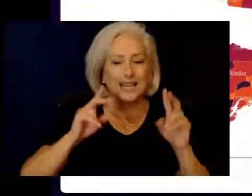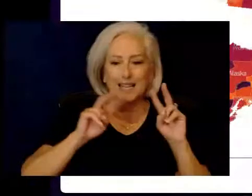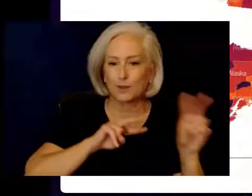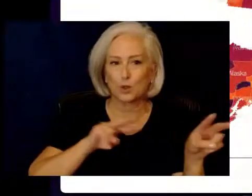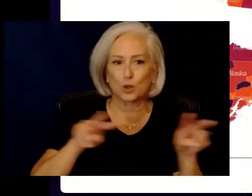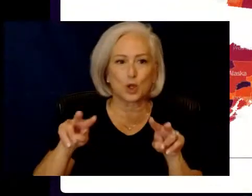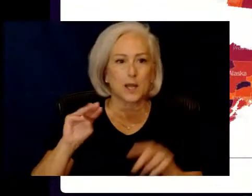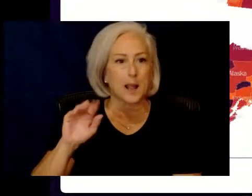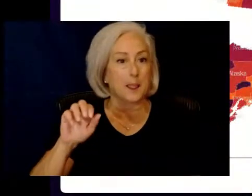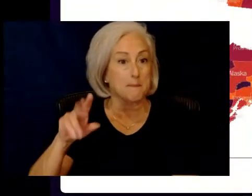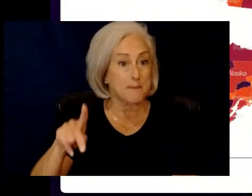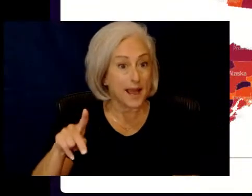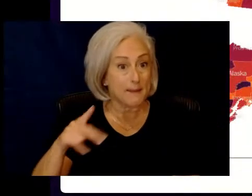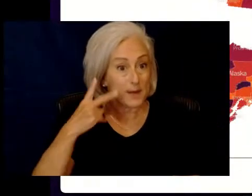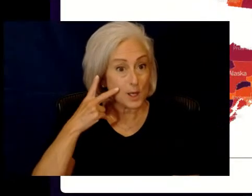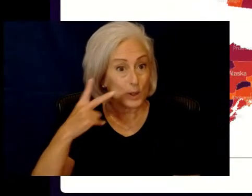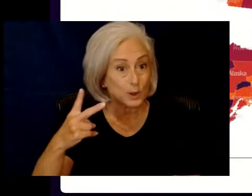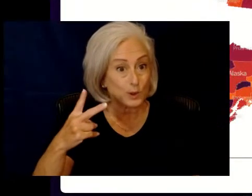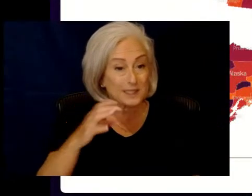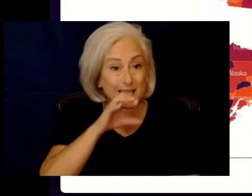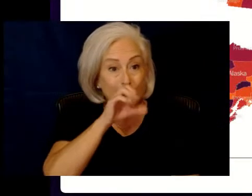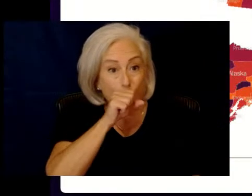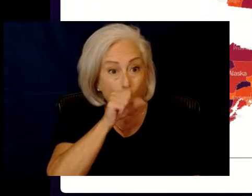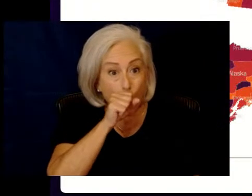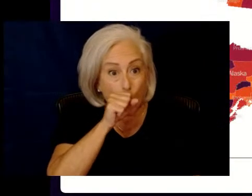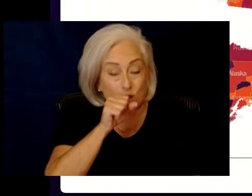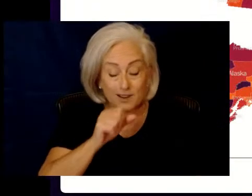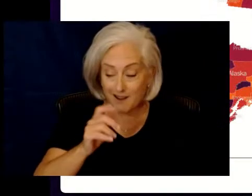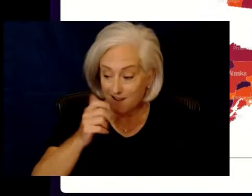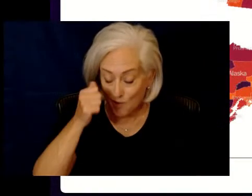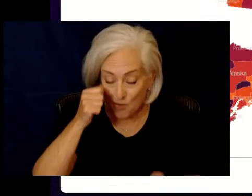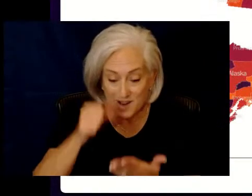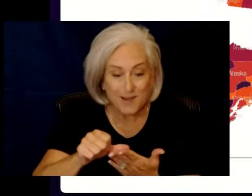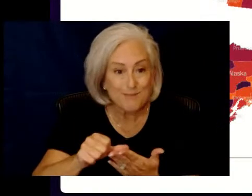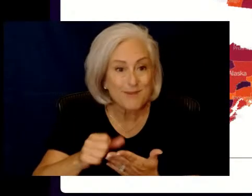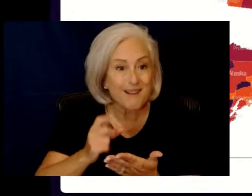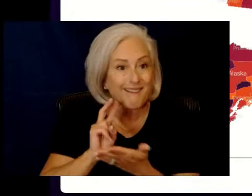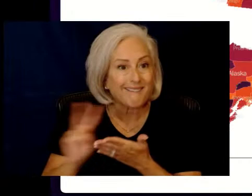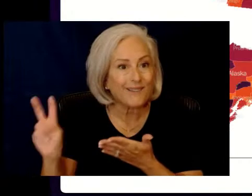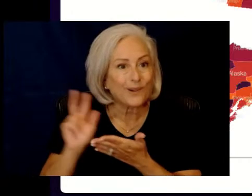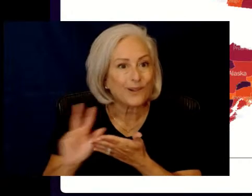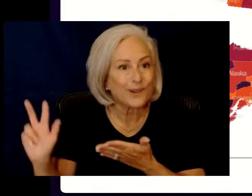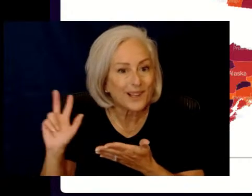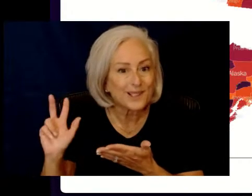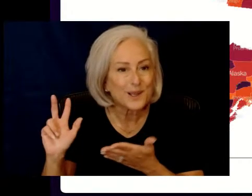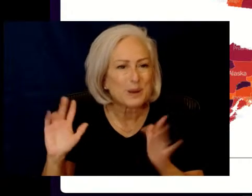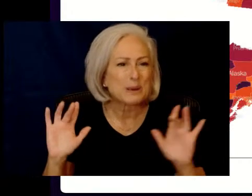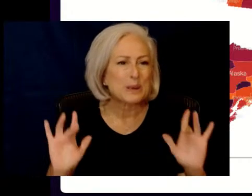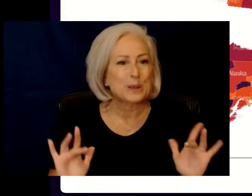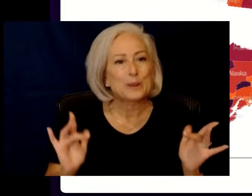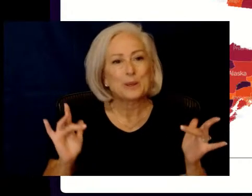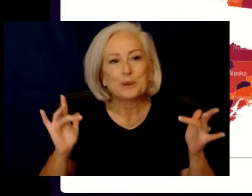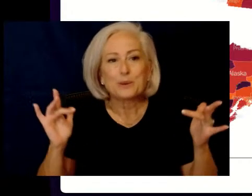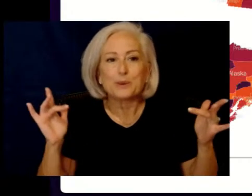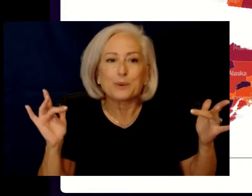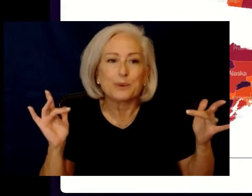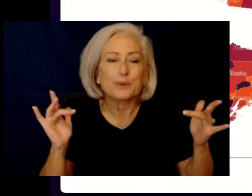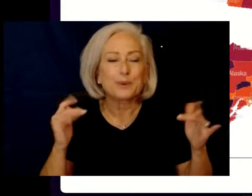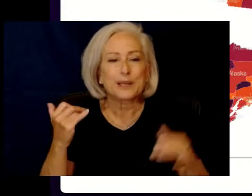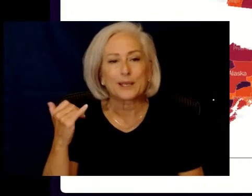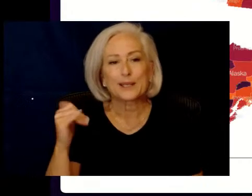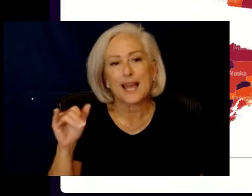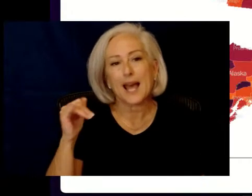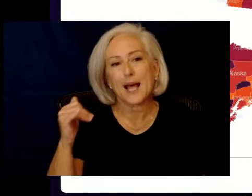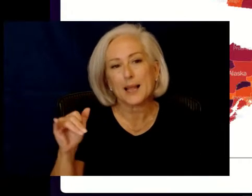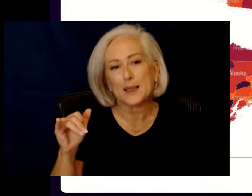Look at all the orange on there. If you remember a few weeks ago when we were showing this map, it was a very pale light, kind of very light yellowish orange,